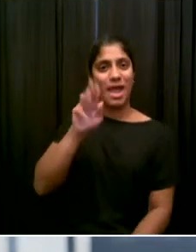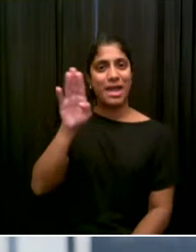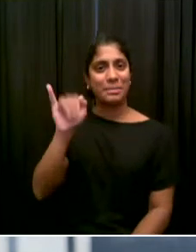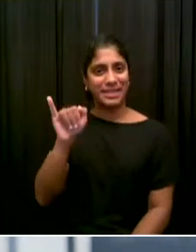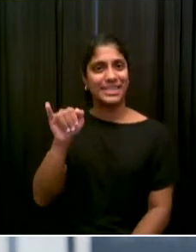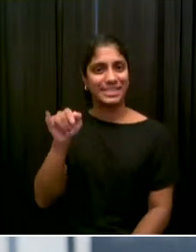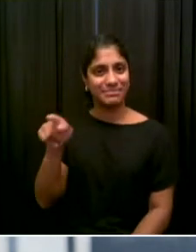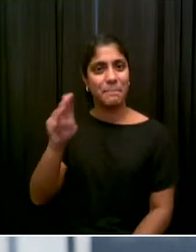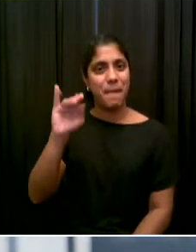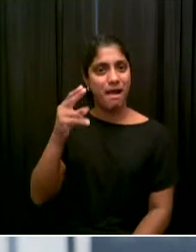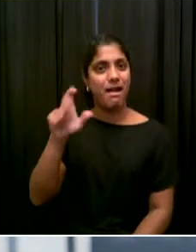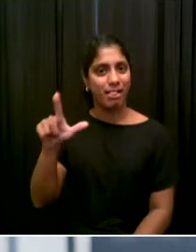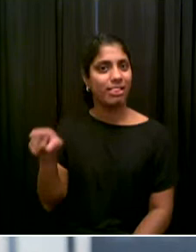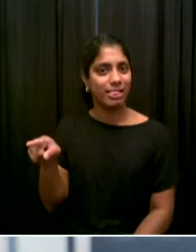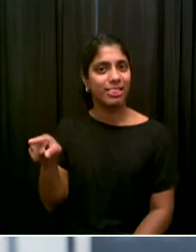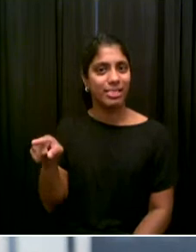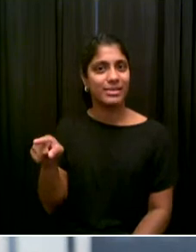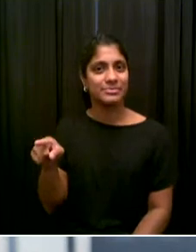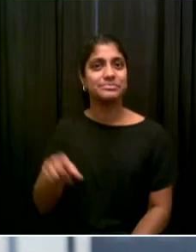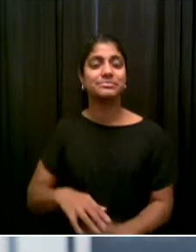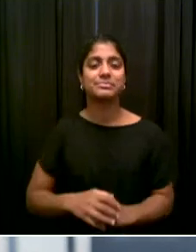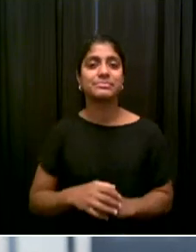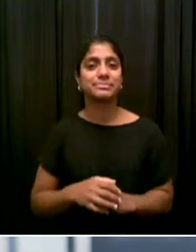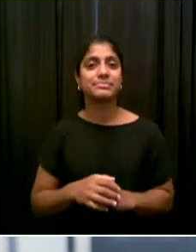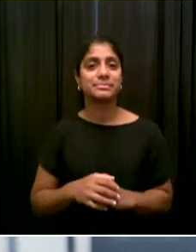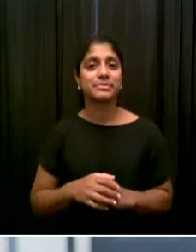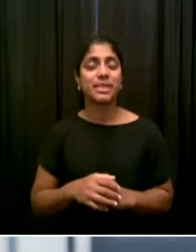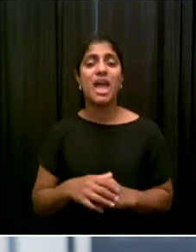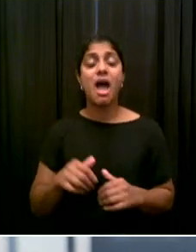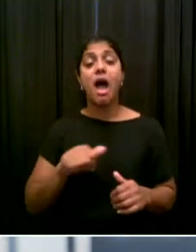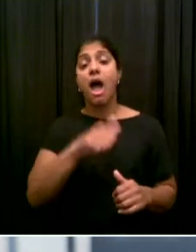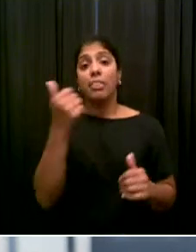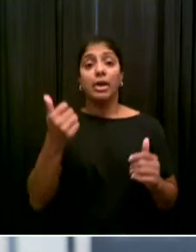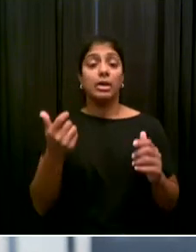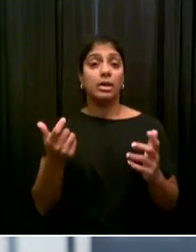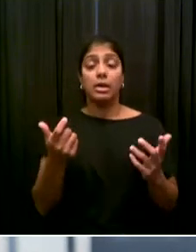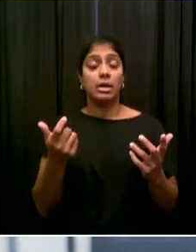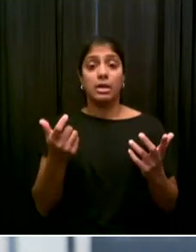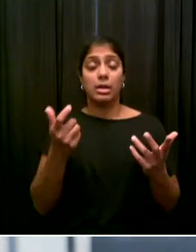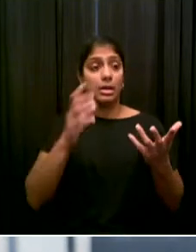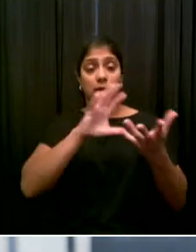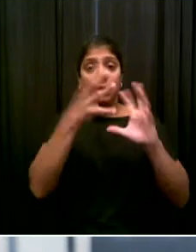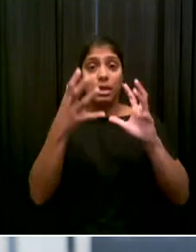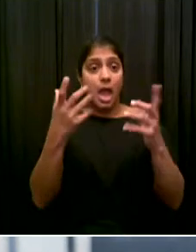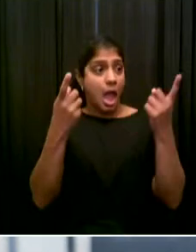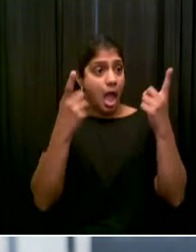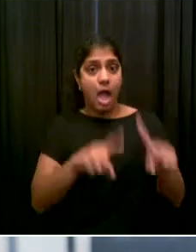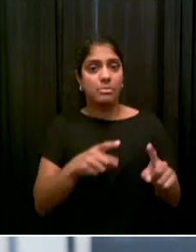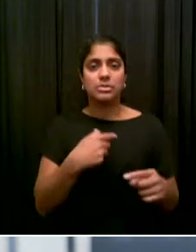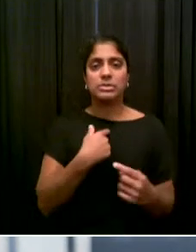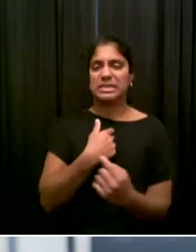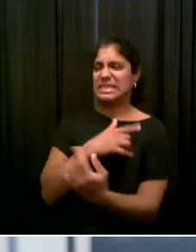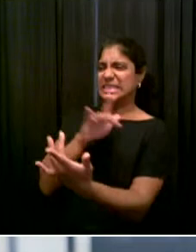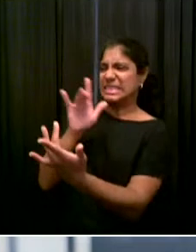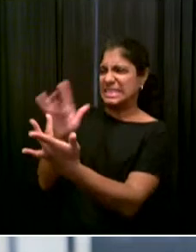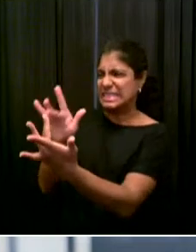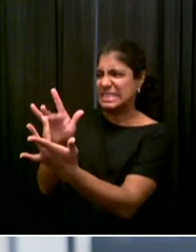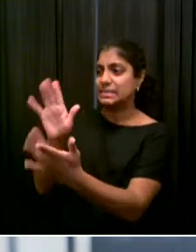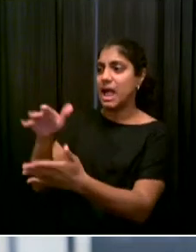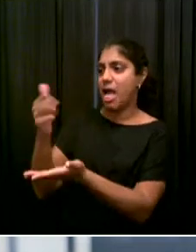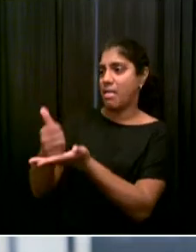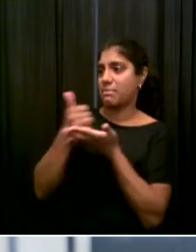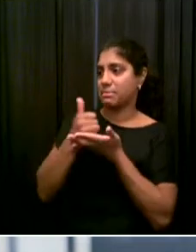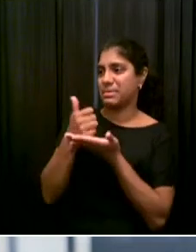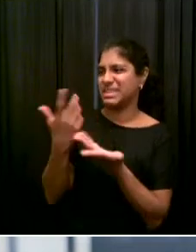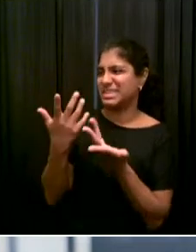Michael Miller. 36 years of outstanding leadership to this city, for this city, fighting anti-Semitism, but also